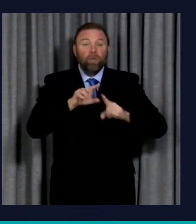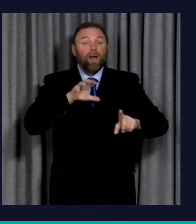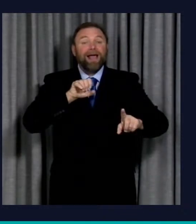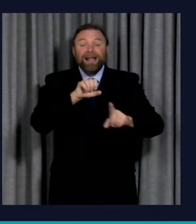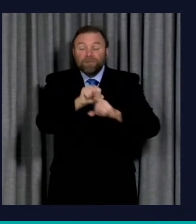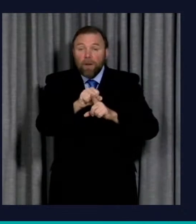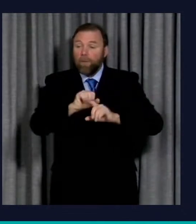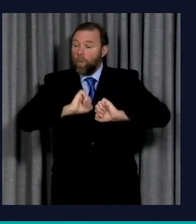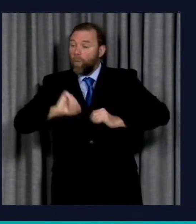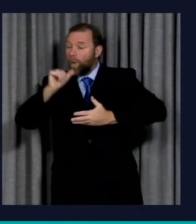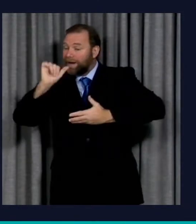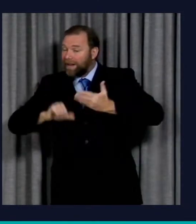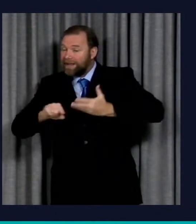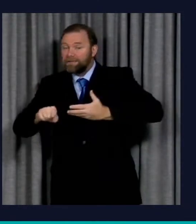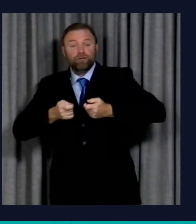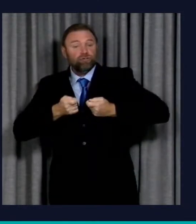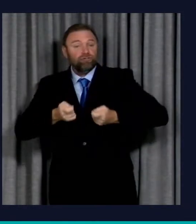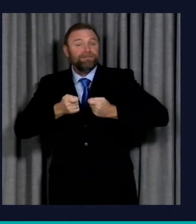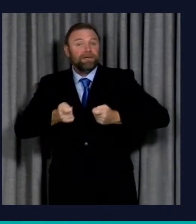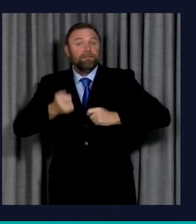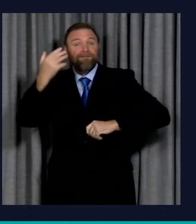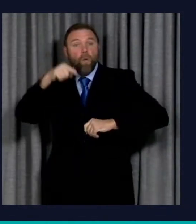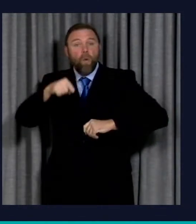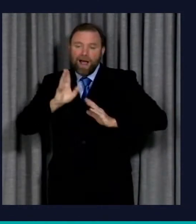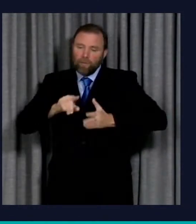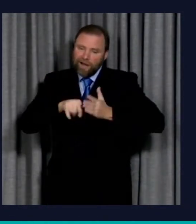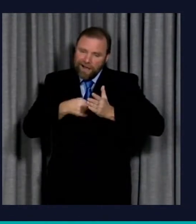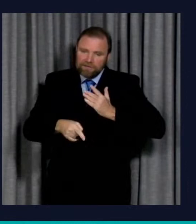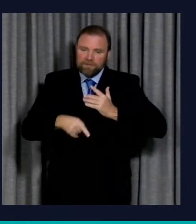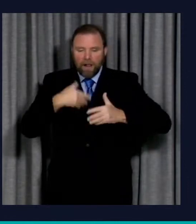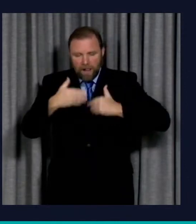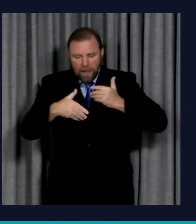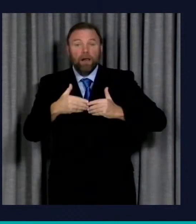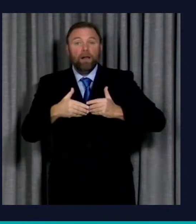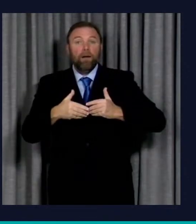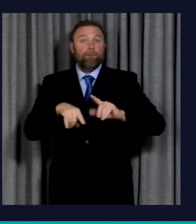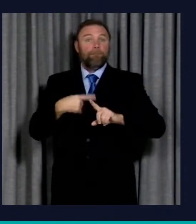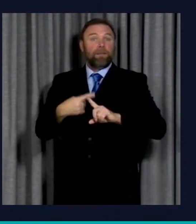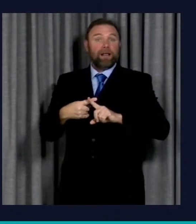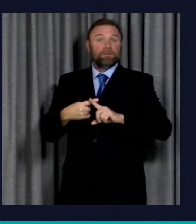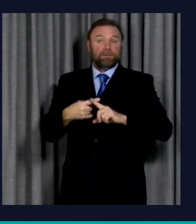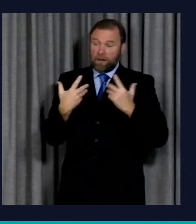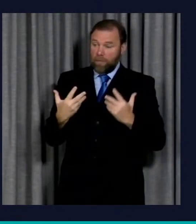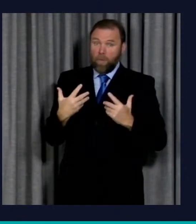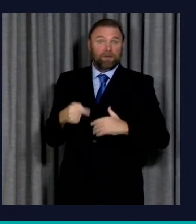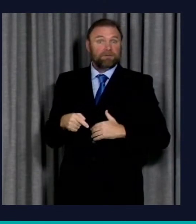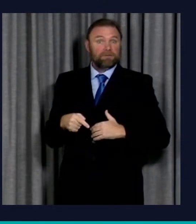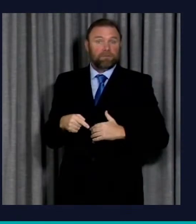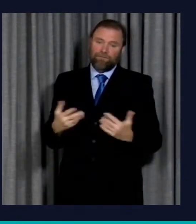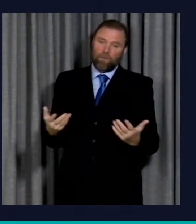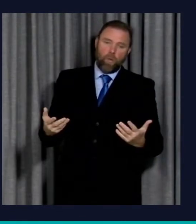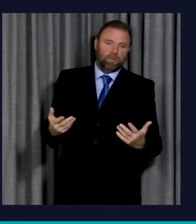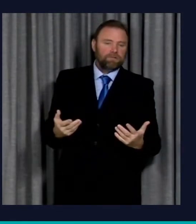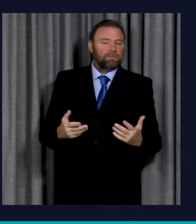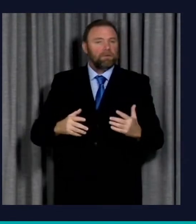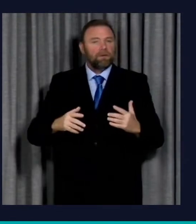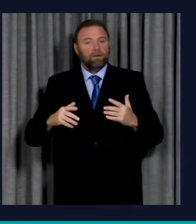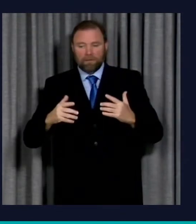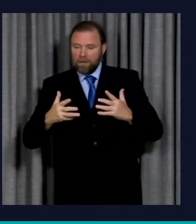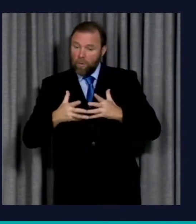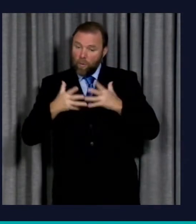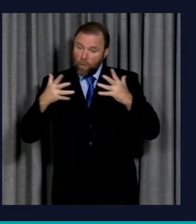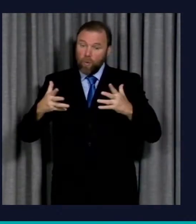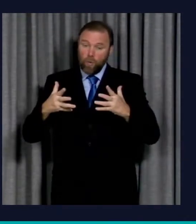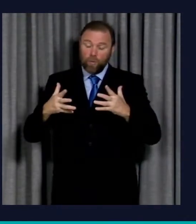on treatments that weren't possible earlier in the pandemic, and at the moment, this enormous